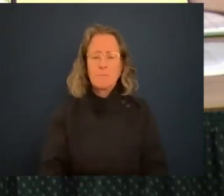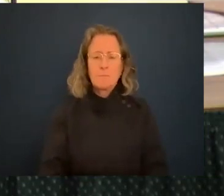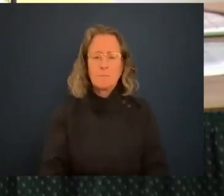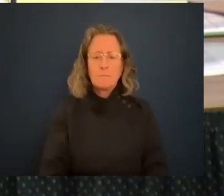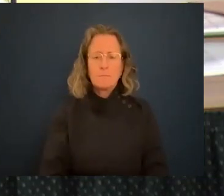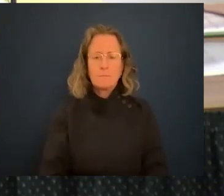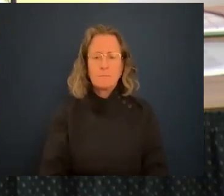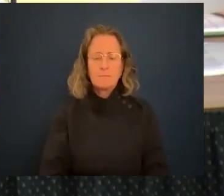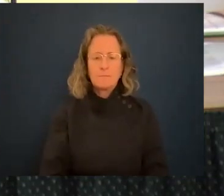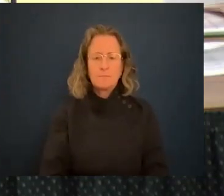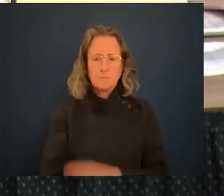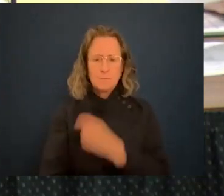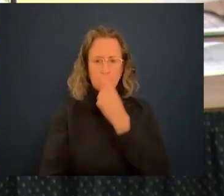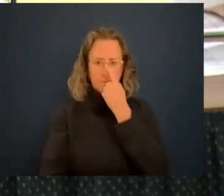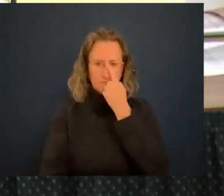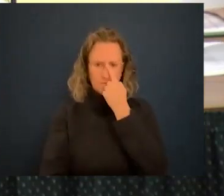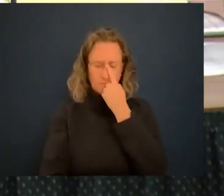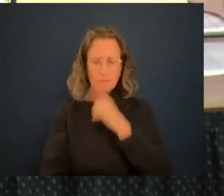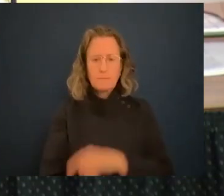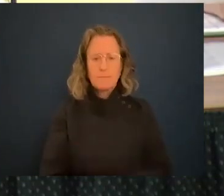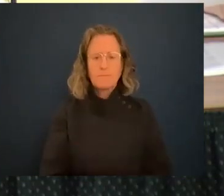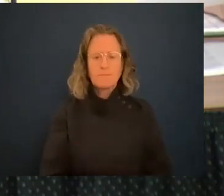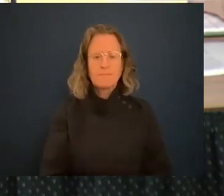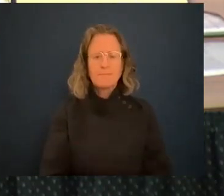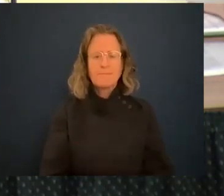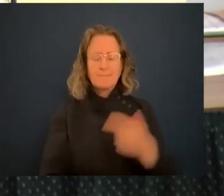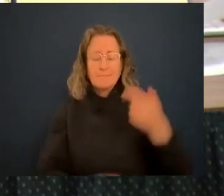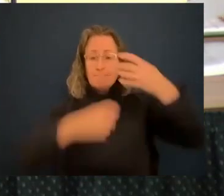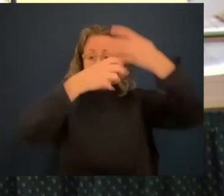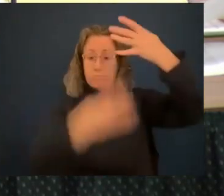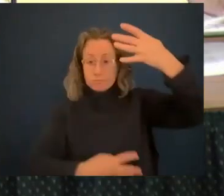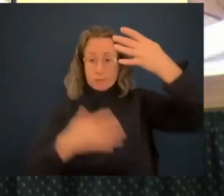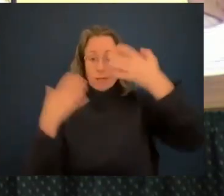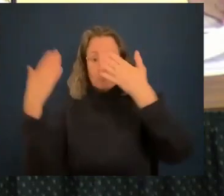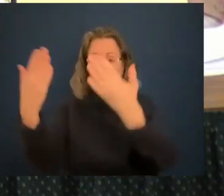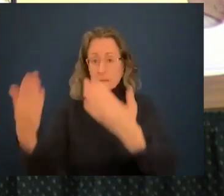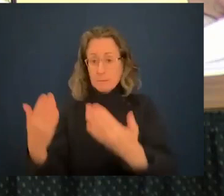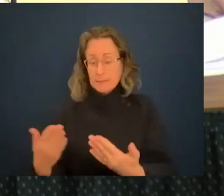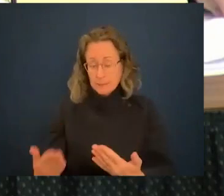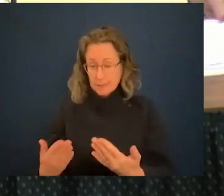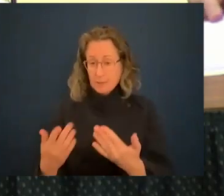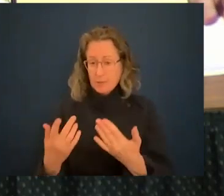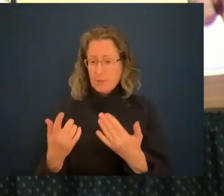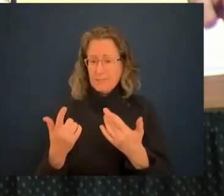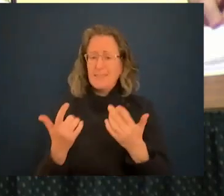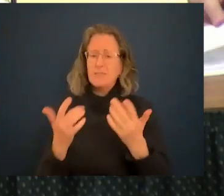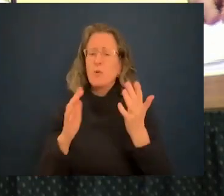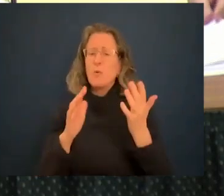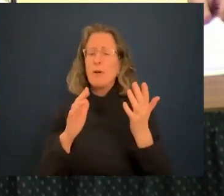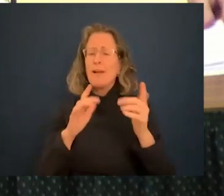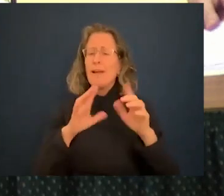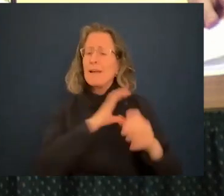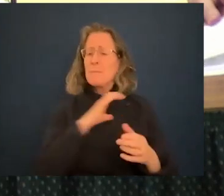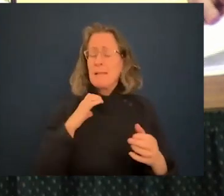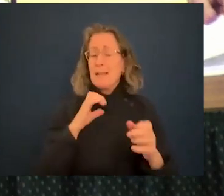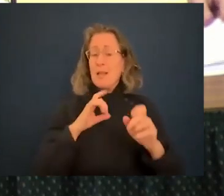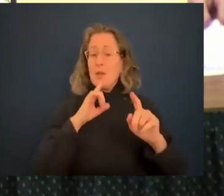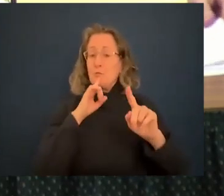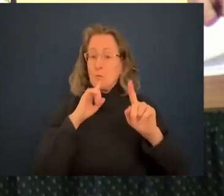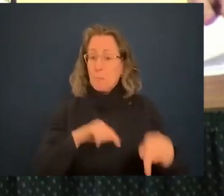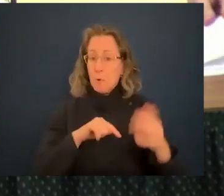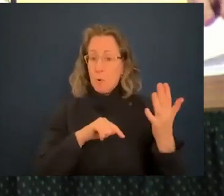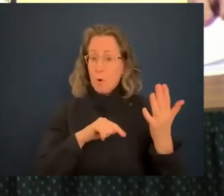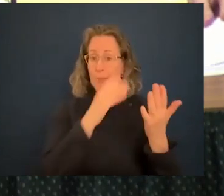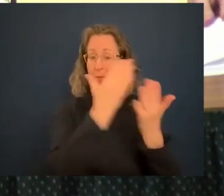these this page of recommendations taken in isolation um you know Peter